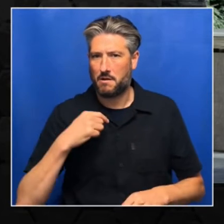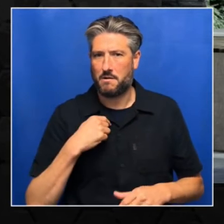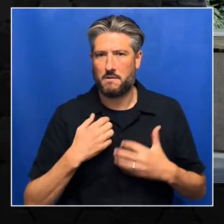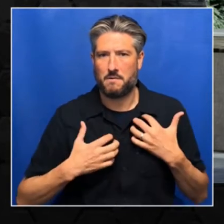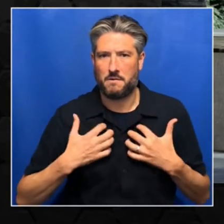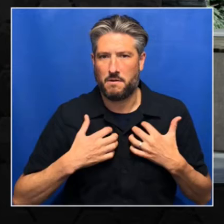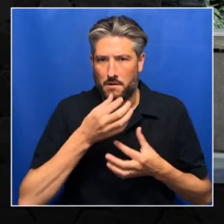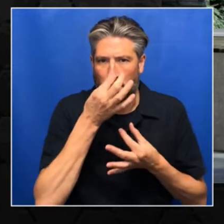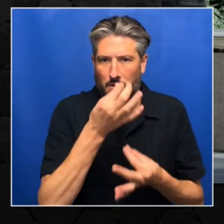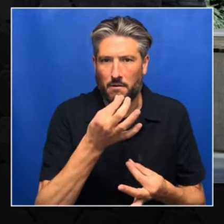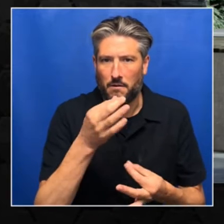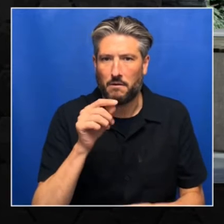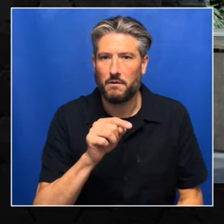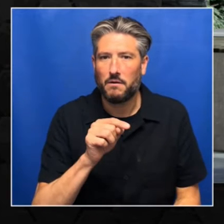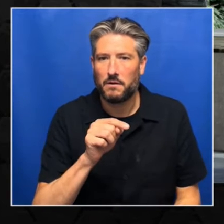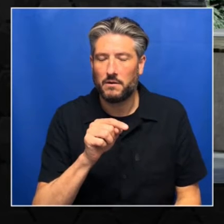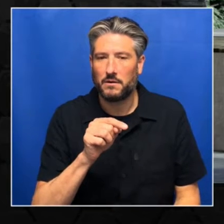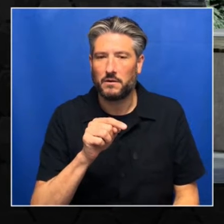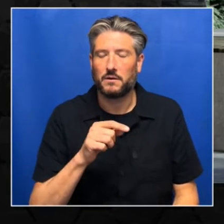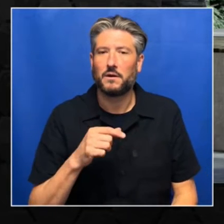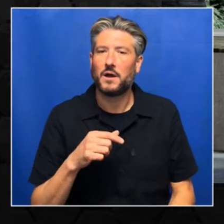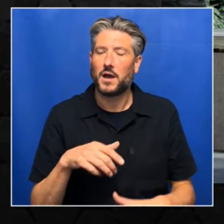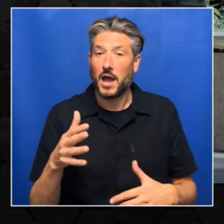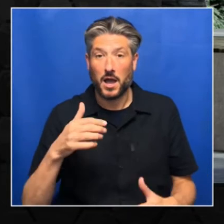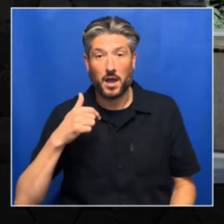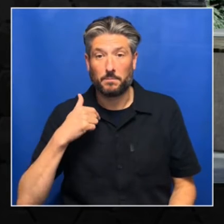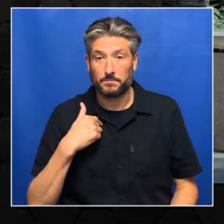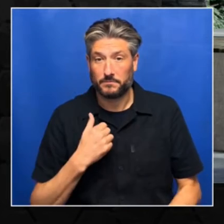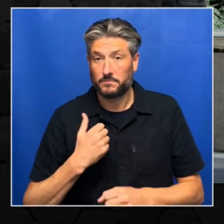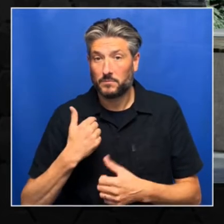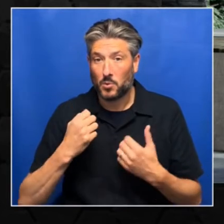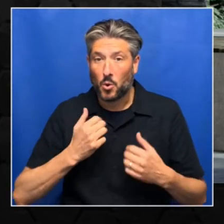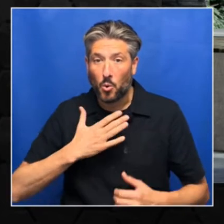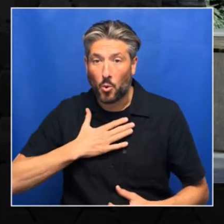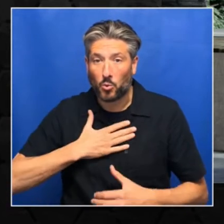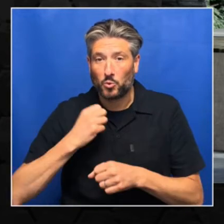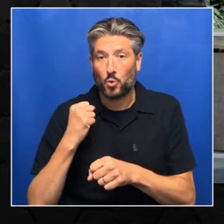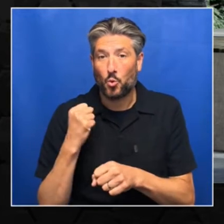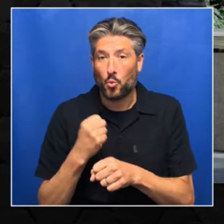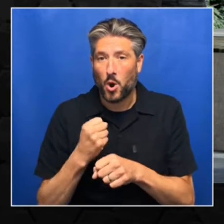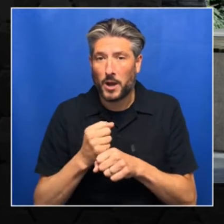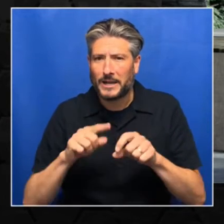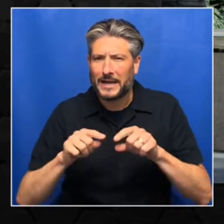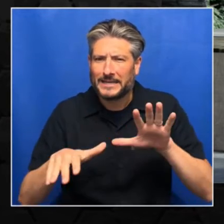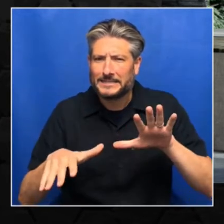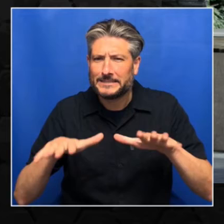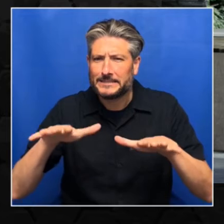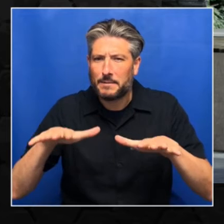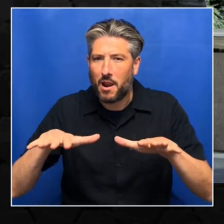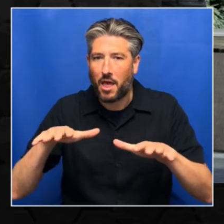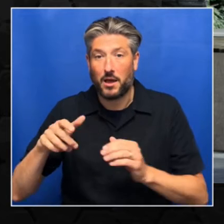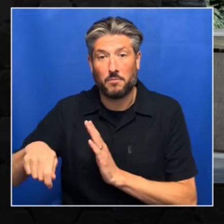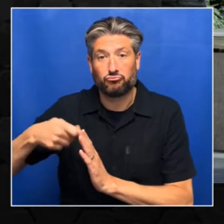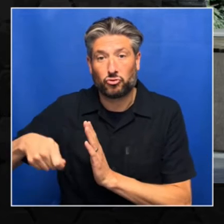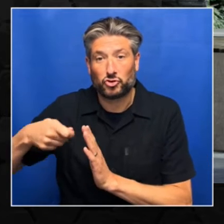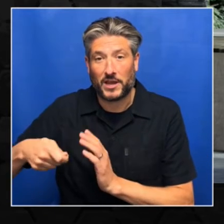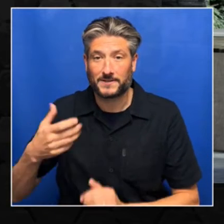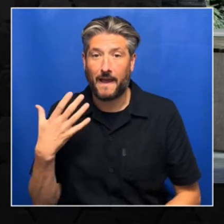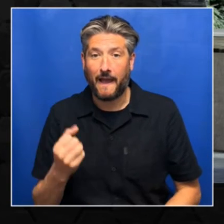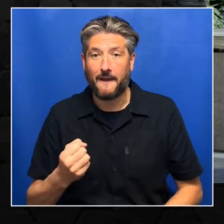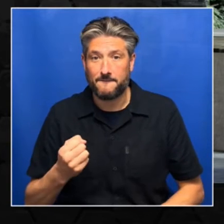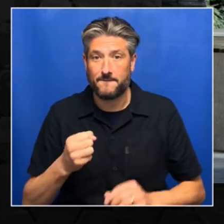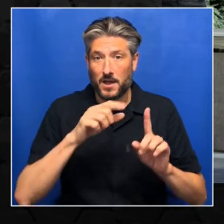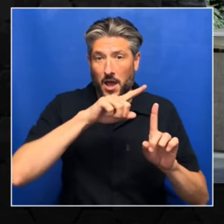why it caught my attention was I'm working on a similar project of basically working with spectrograms, MFCC values, basically working with audio